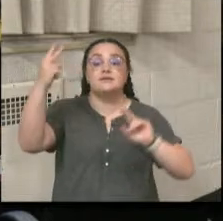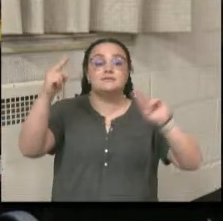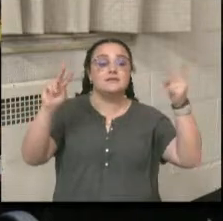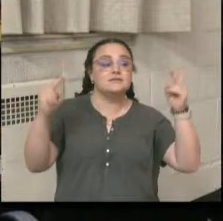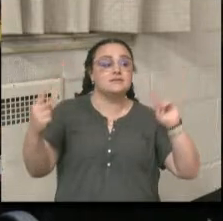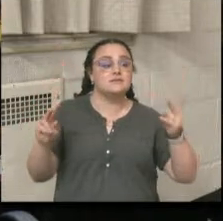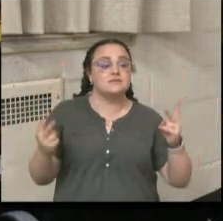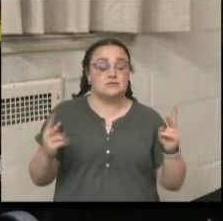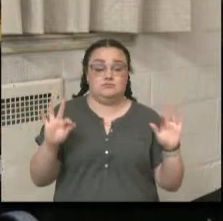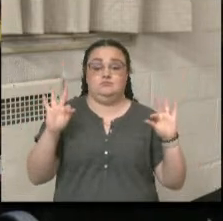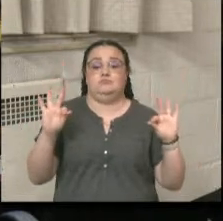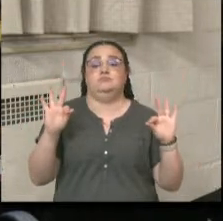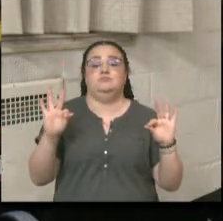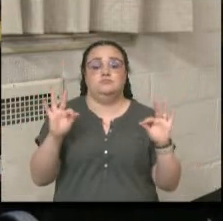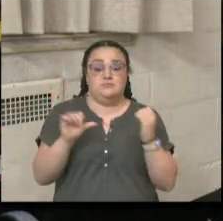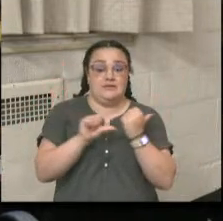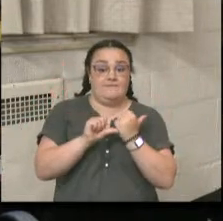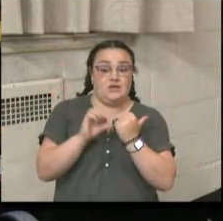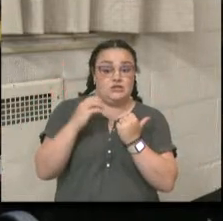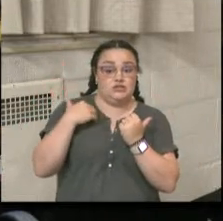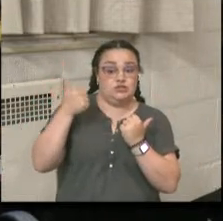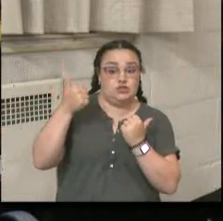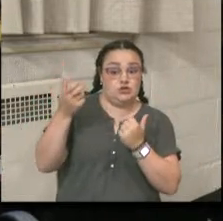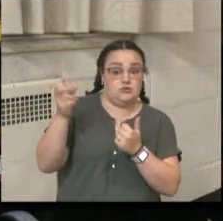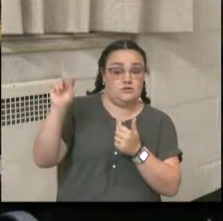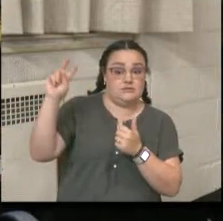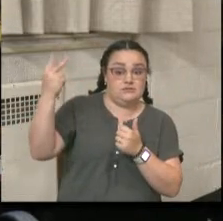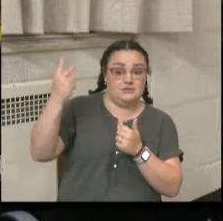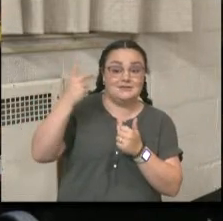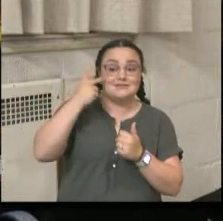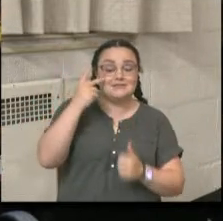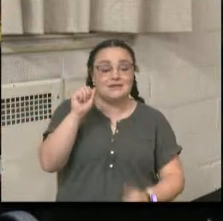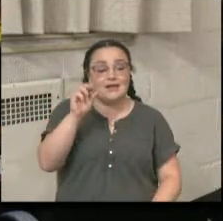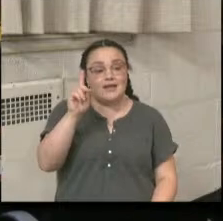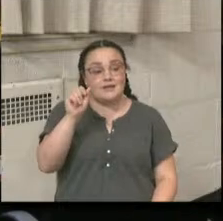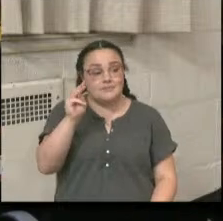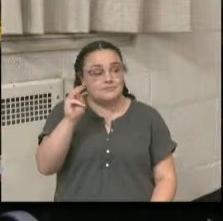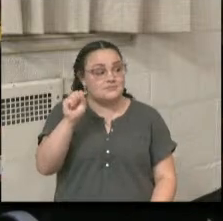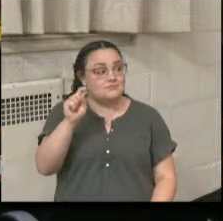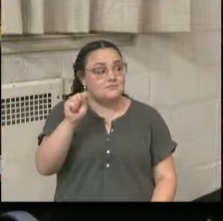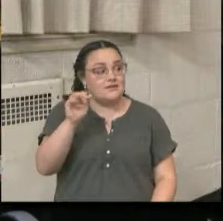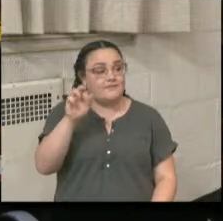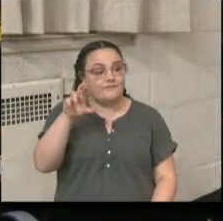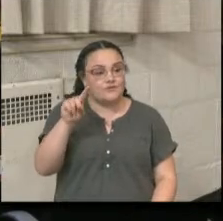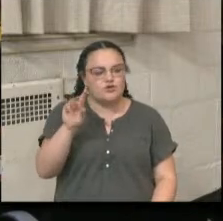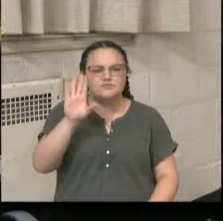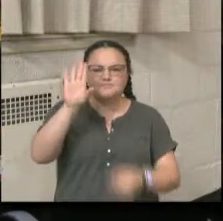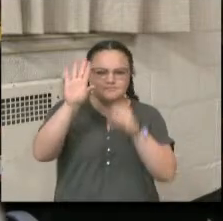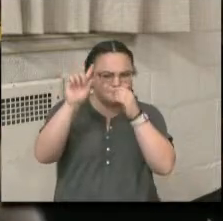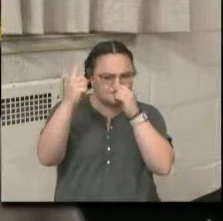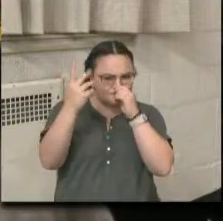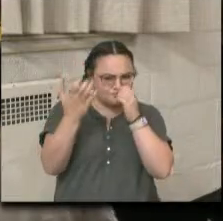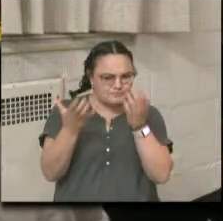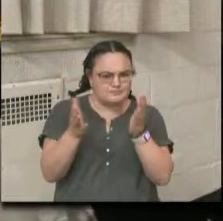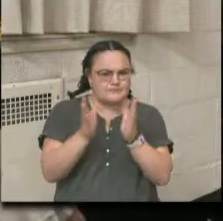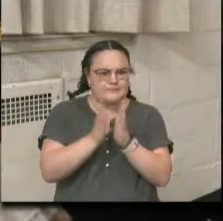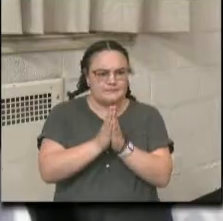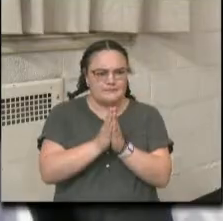moved and seconded by the Vice Chair. And I see Adam Stafford. I just wanted to ask that